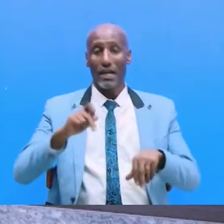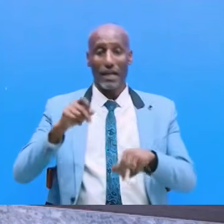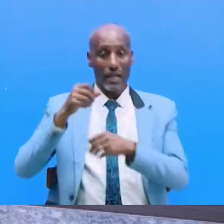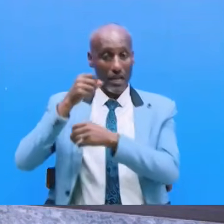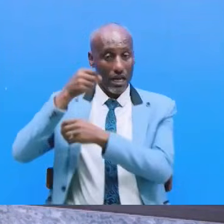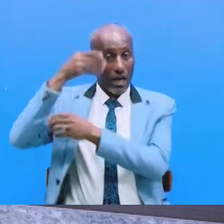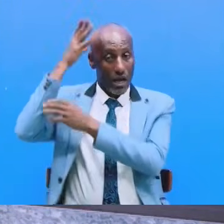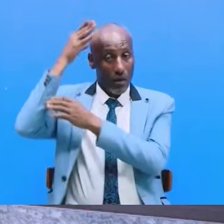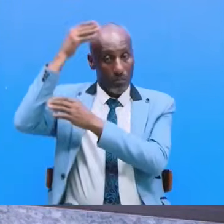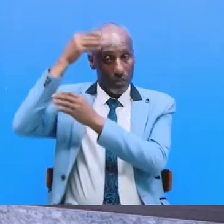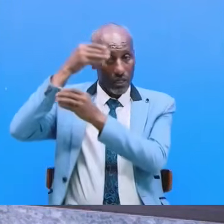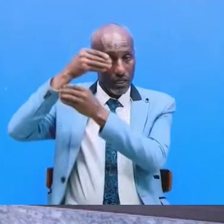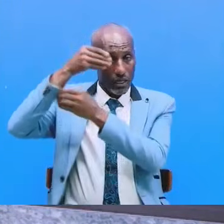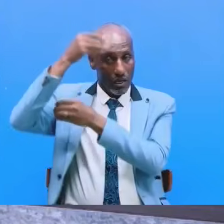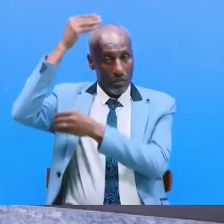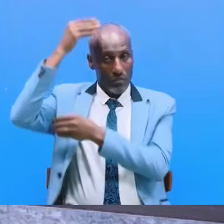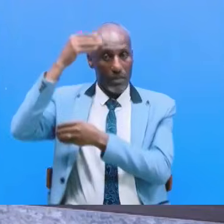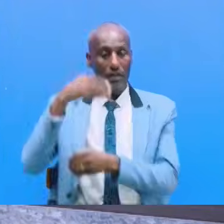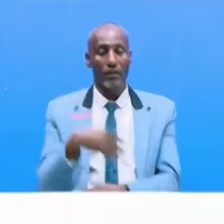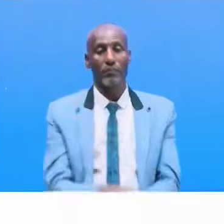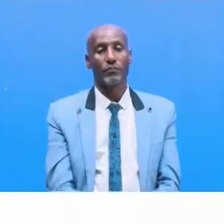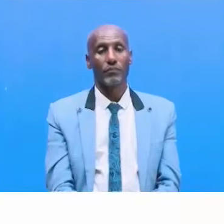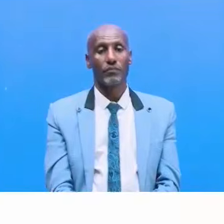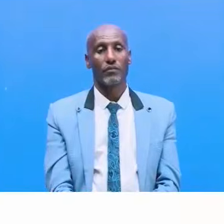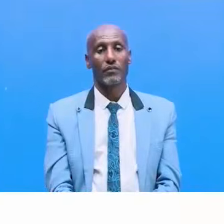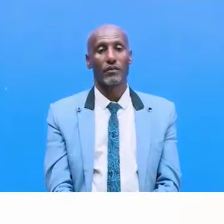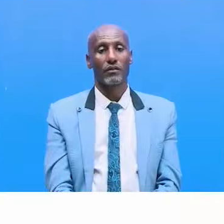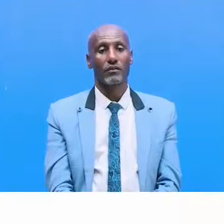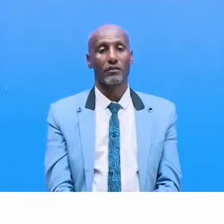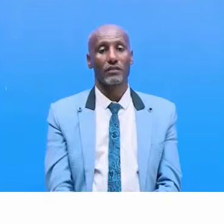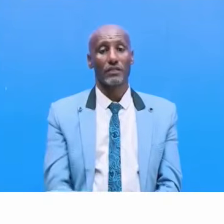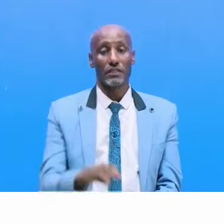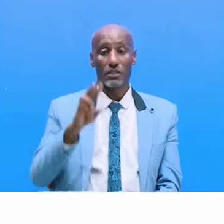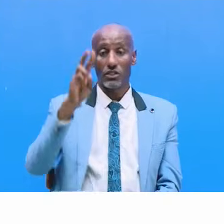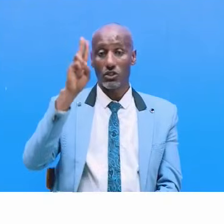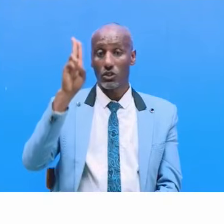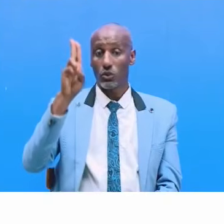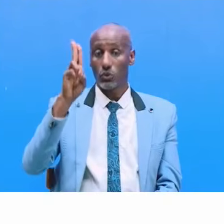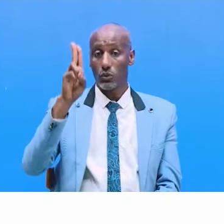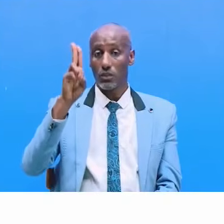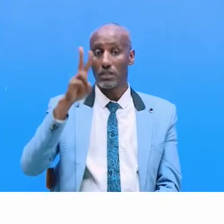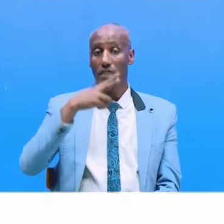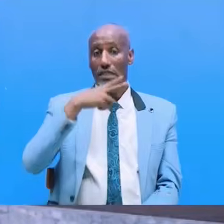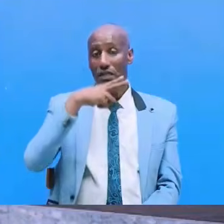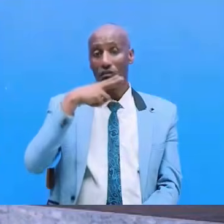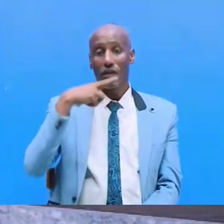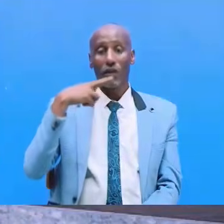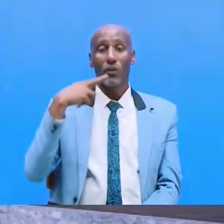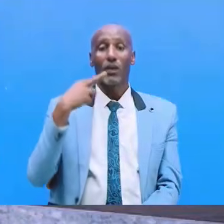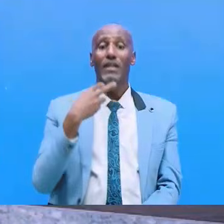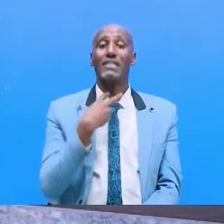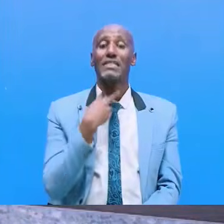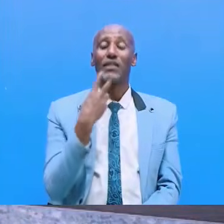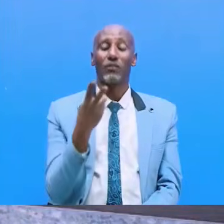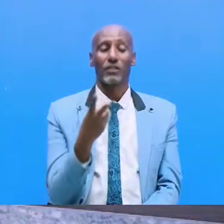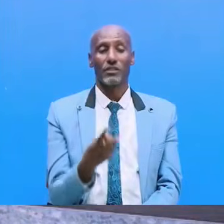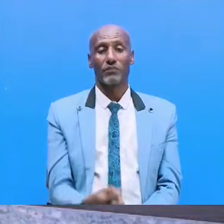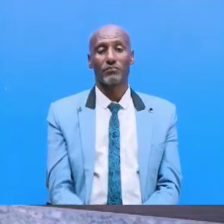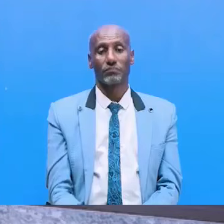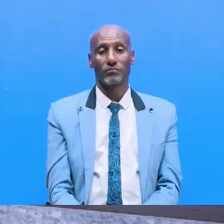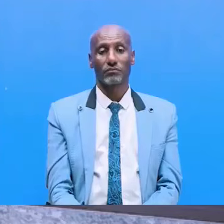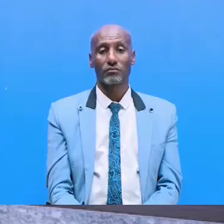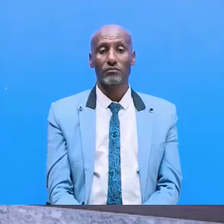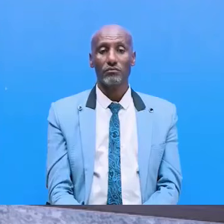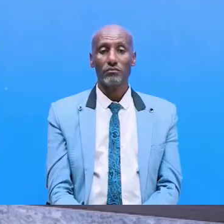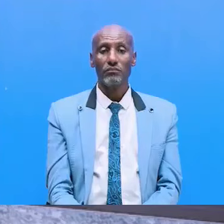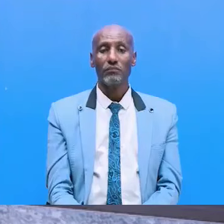blank umbrella. Easily when we come to here, this is U part of vowel sound is A, E, I, O,